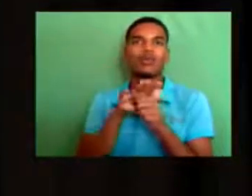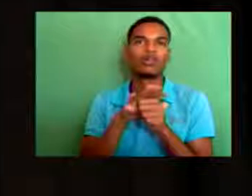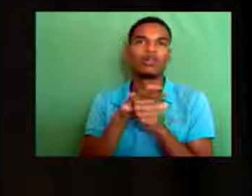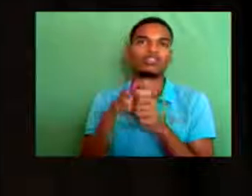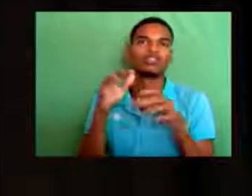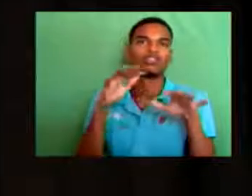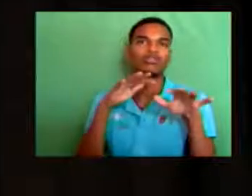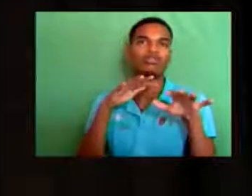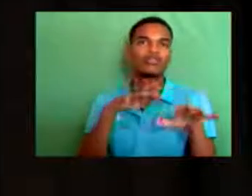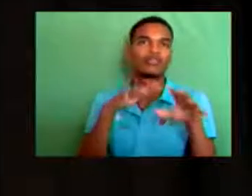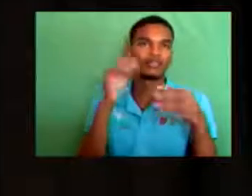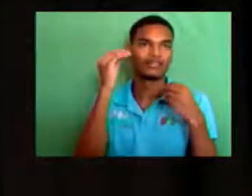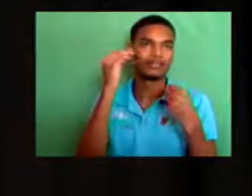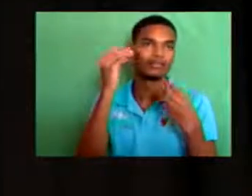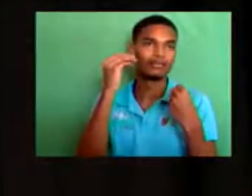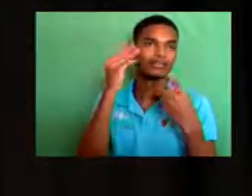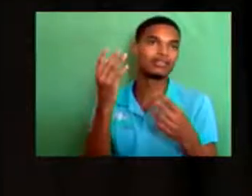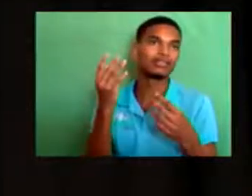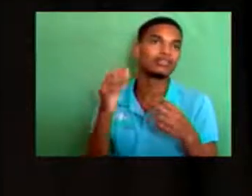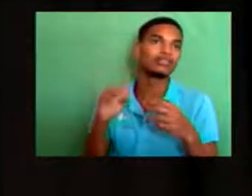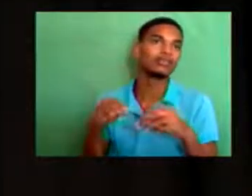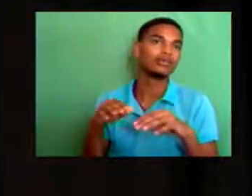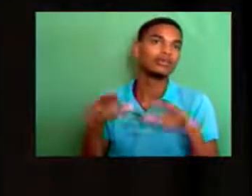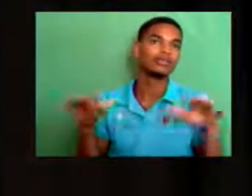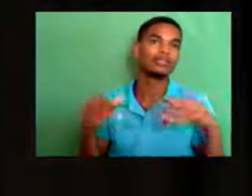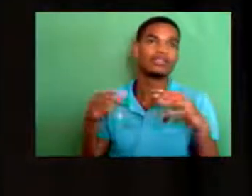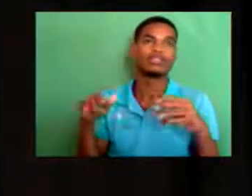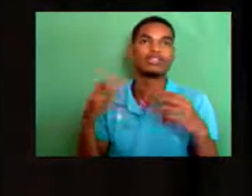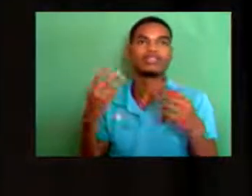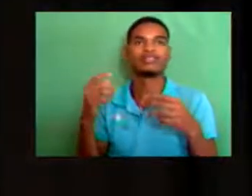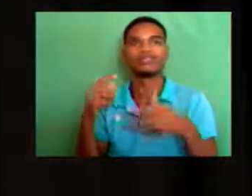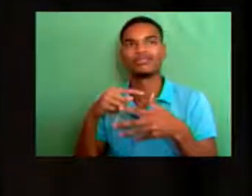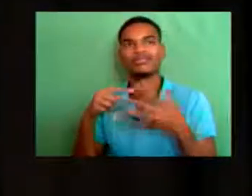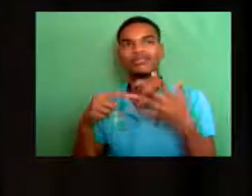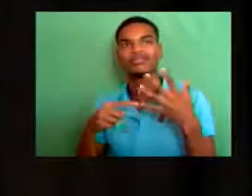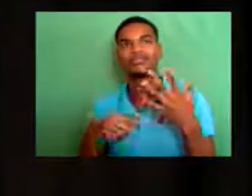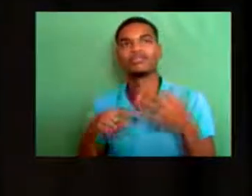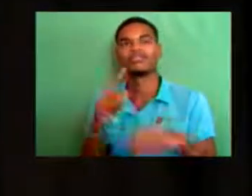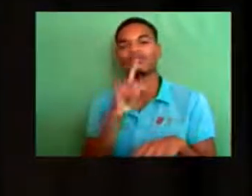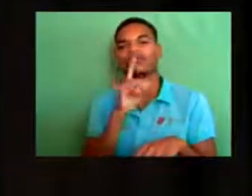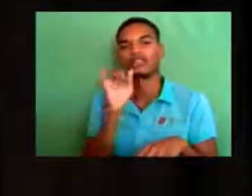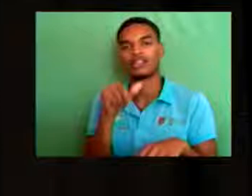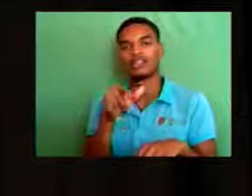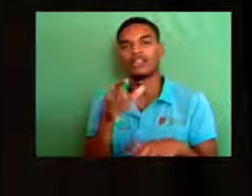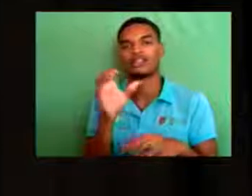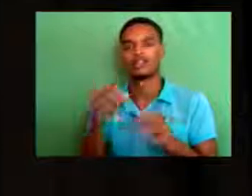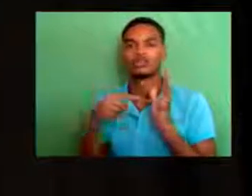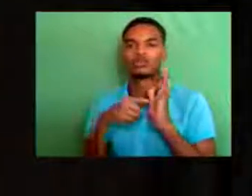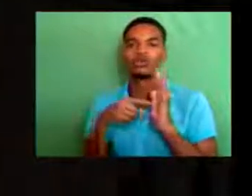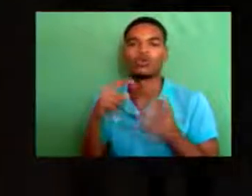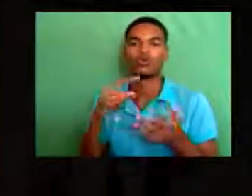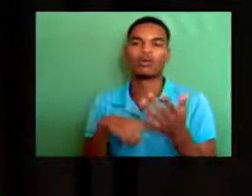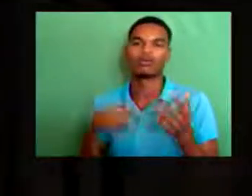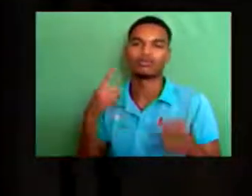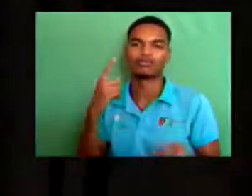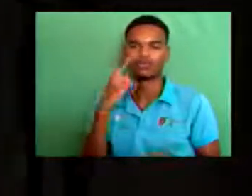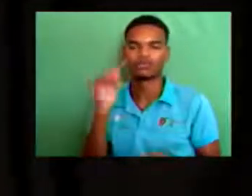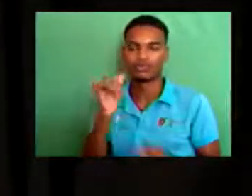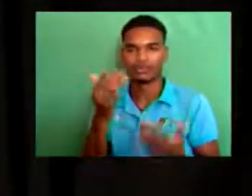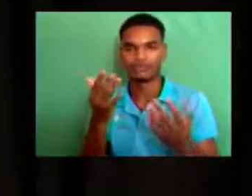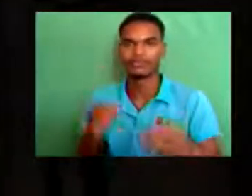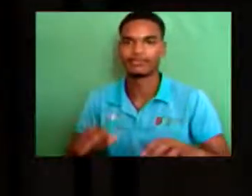information, beach closures, etc. So let me turn it to Neem, who can show us what we've been working with Sinclair. Thank you,